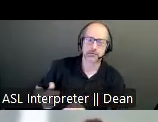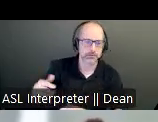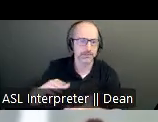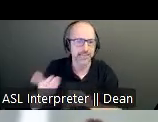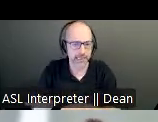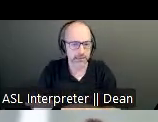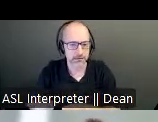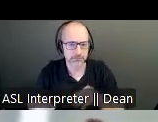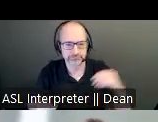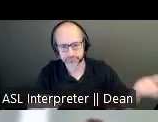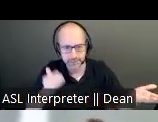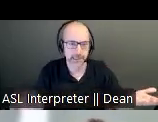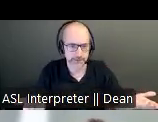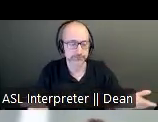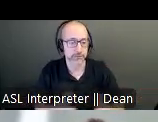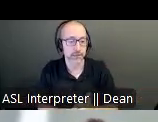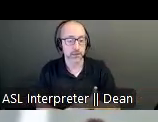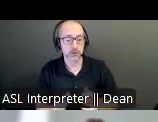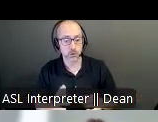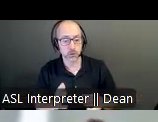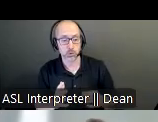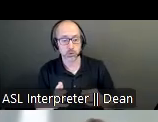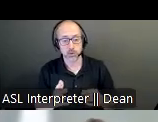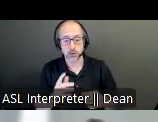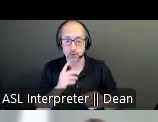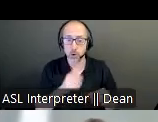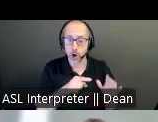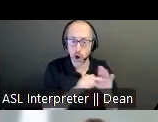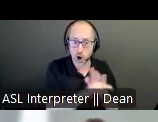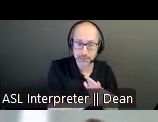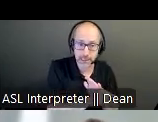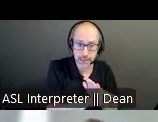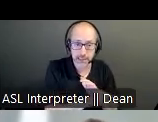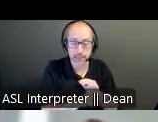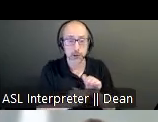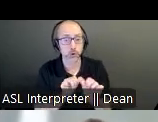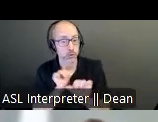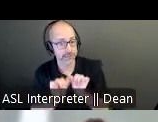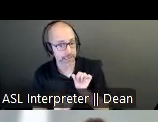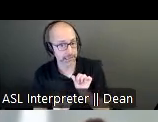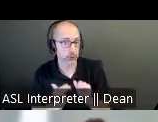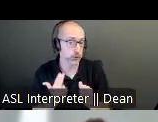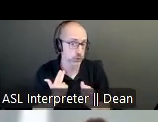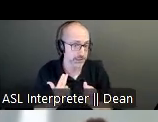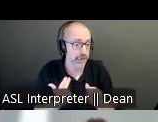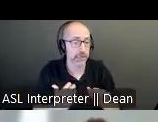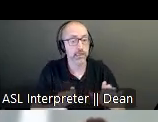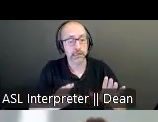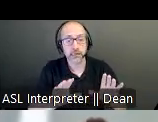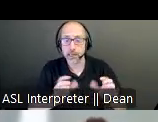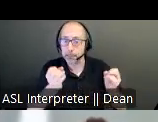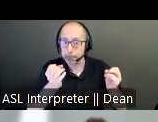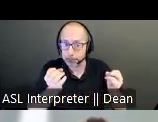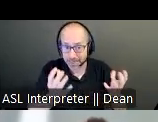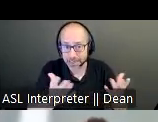Beyond the 60% increase in homicide-suicides in the case that were reviewed, there were many innocent children that were